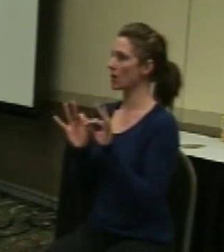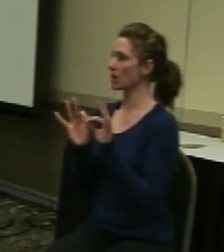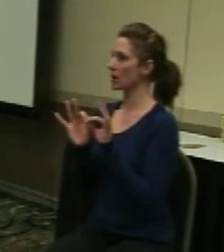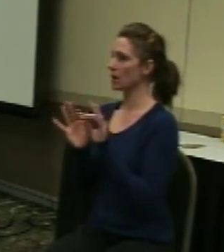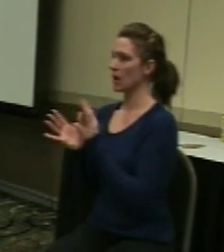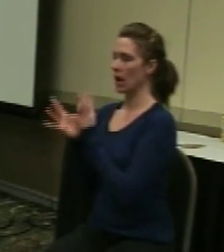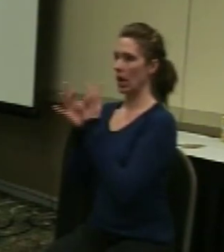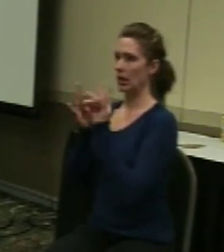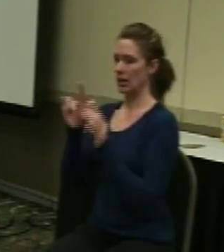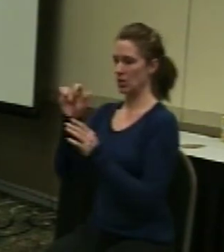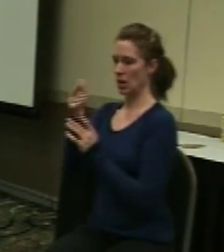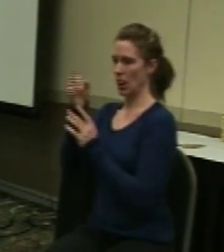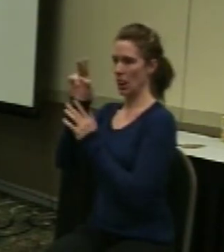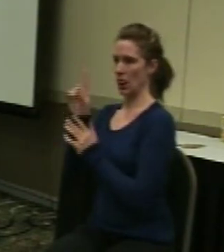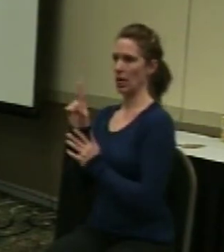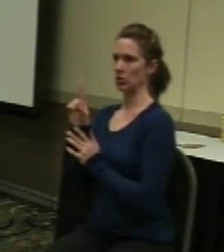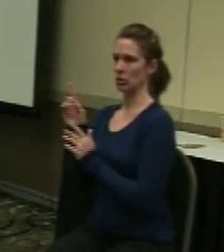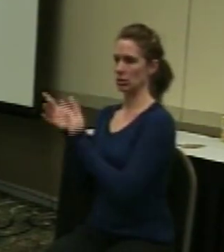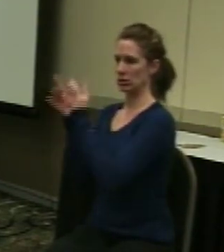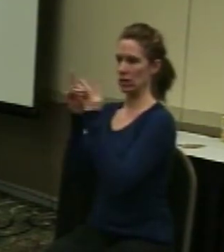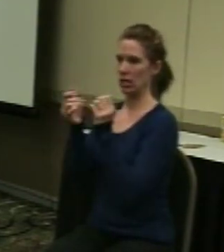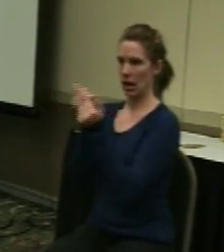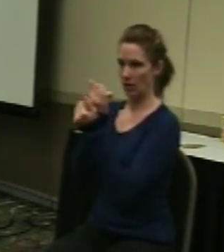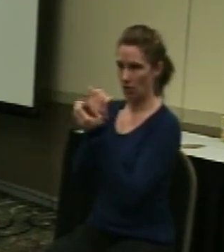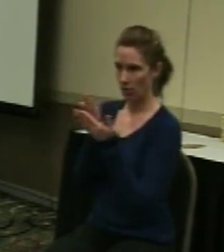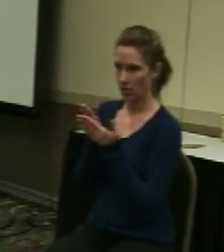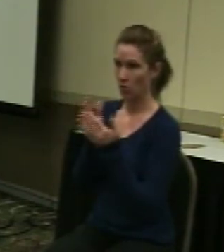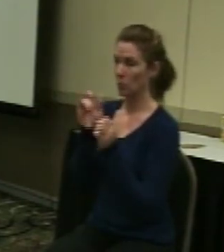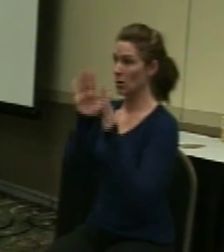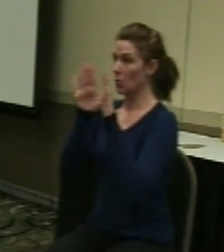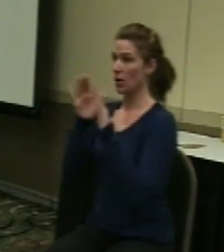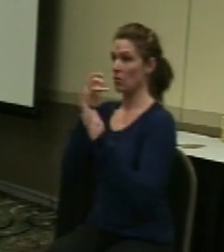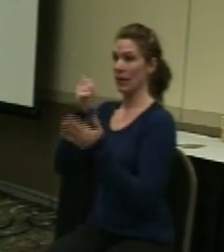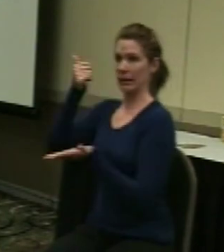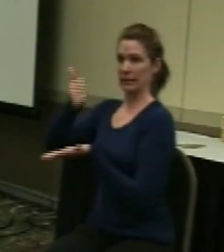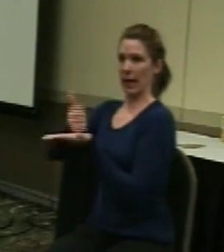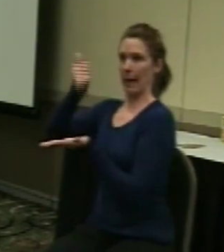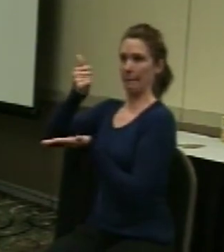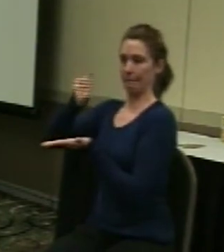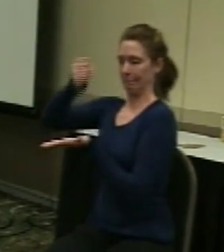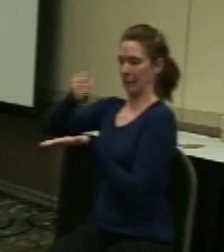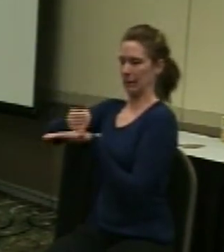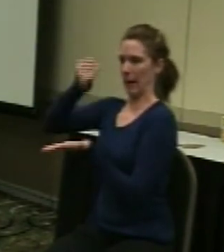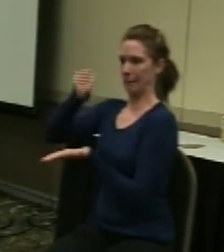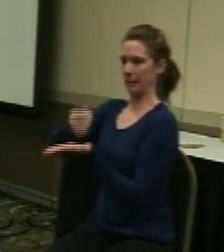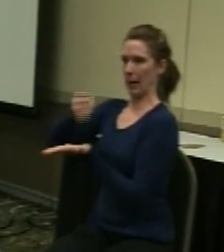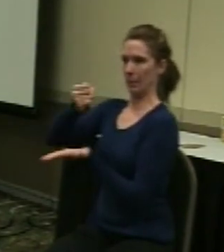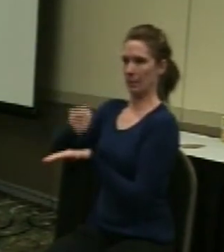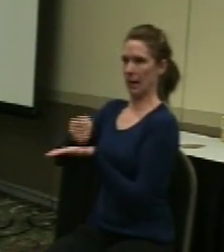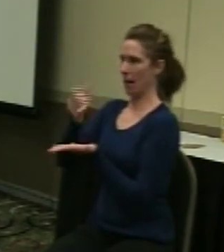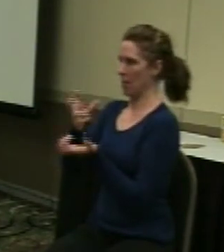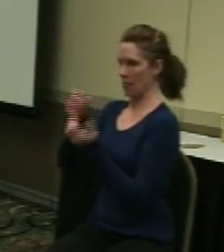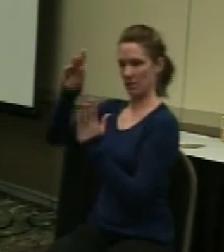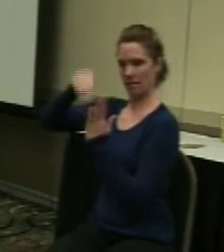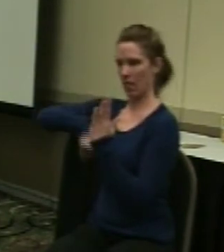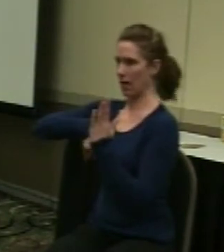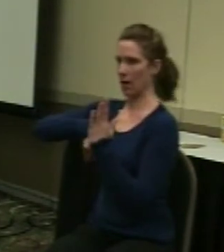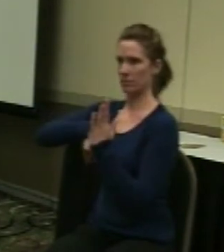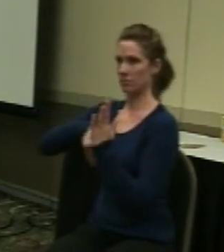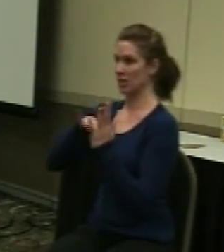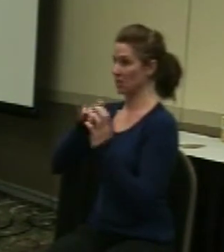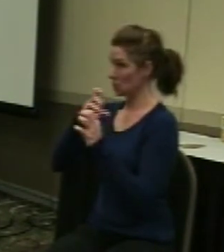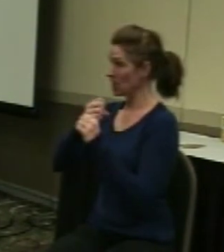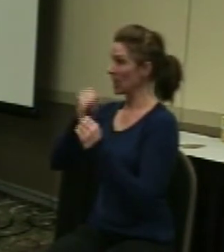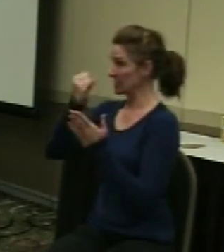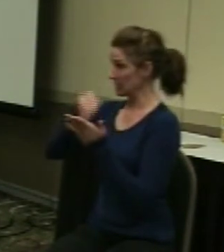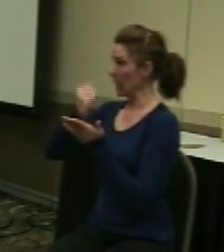attaching a legend to everything. Wouldn't it be great if we got those stamp things that you just put stamp and then just fill it in? Like if you could get a